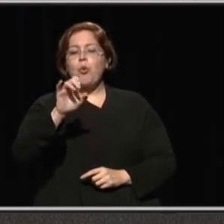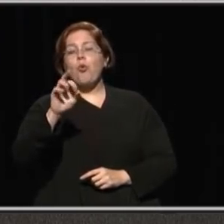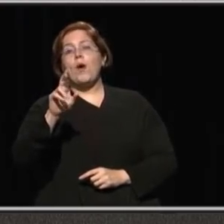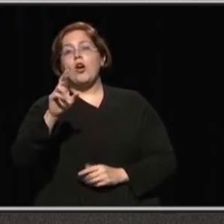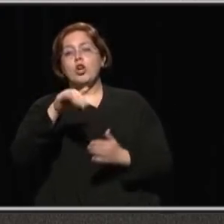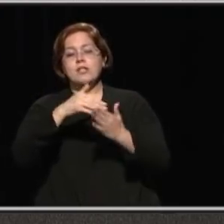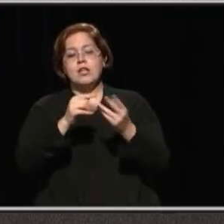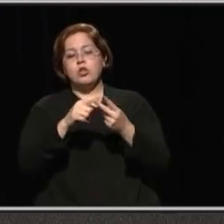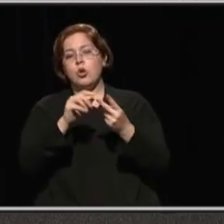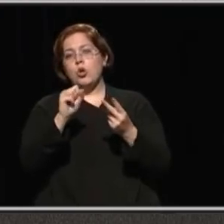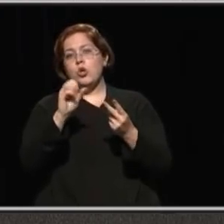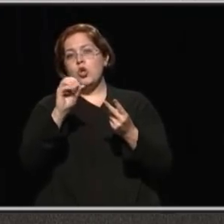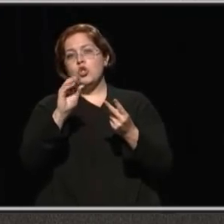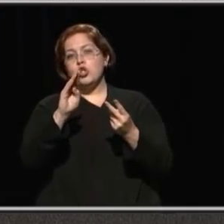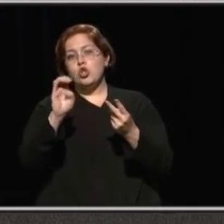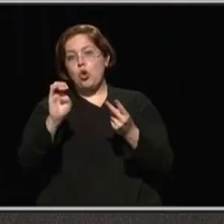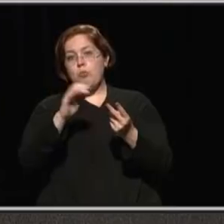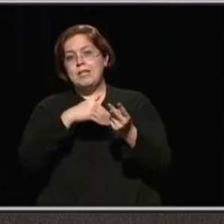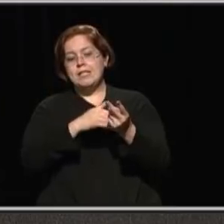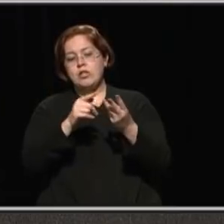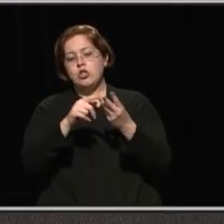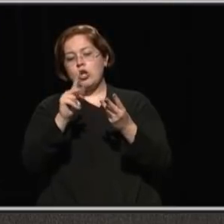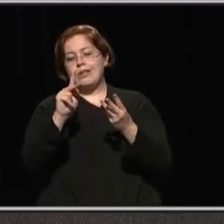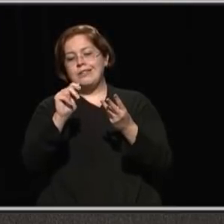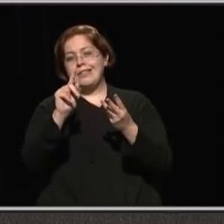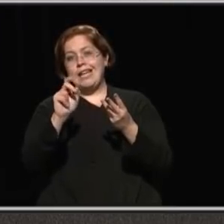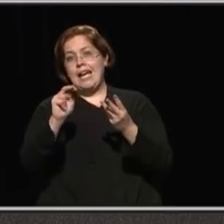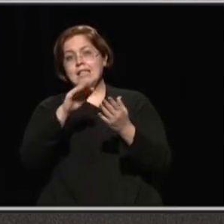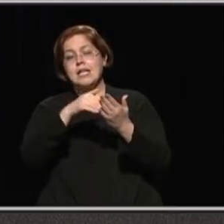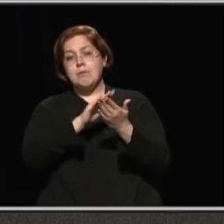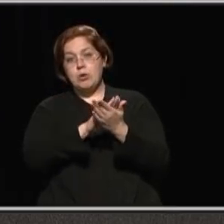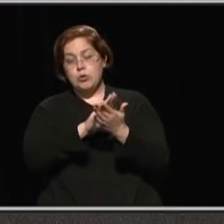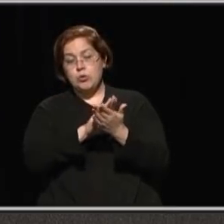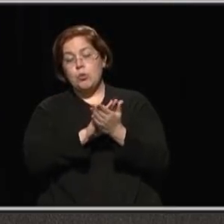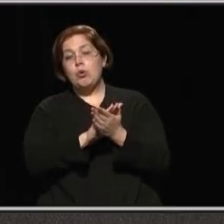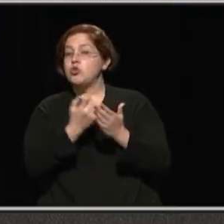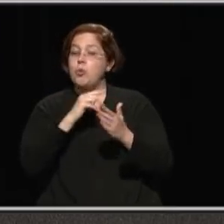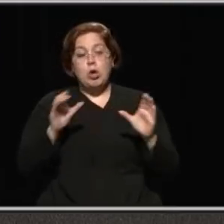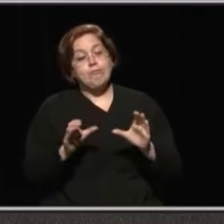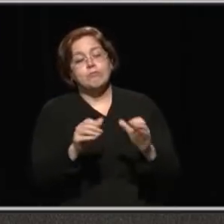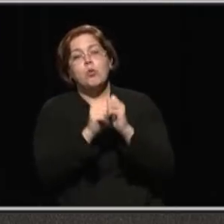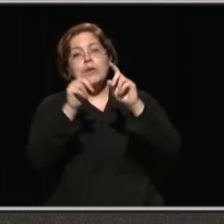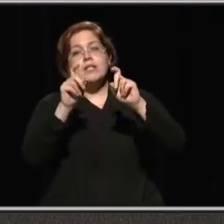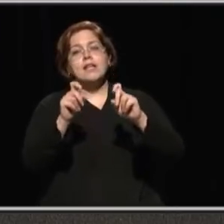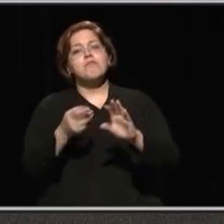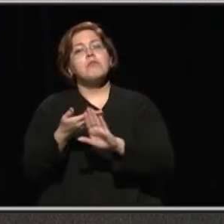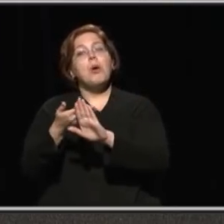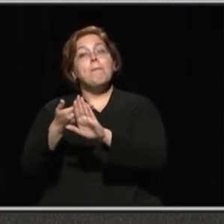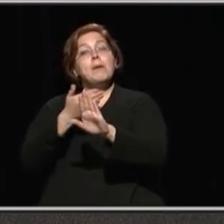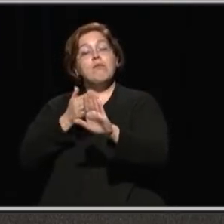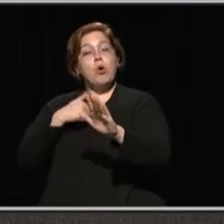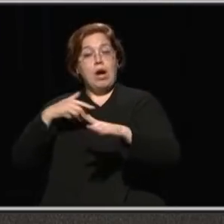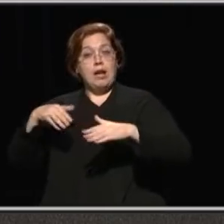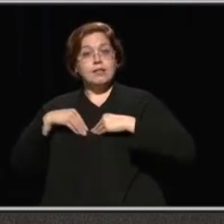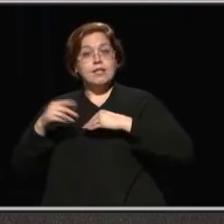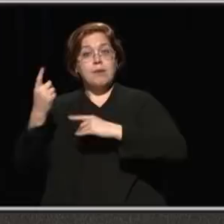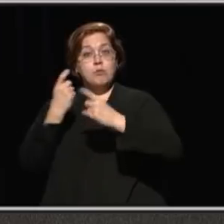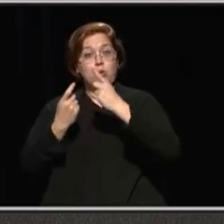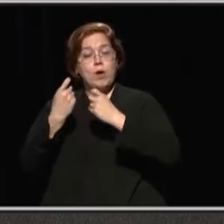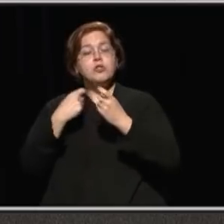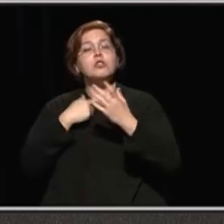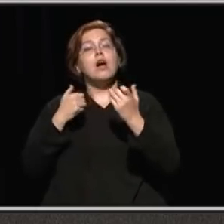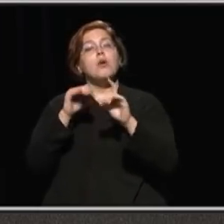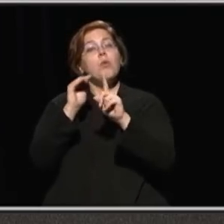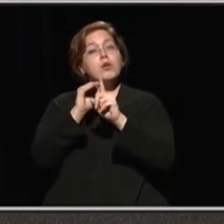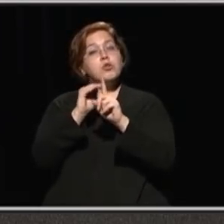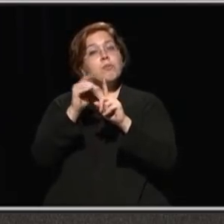Middle School, Kazan Middle School, also very active in our testing regimen. Before we go over to questions, I want to remind you that